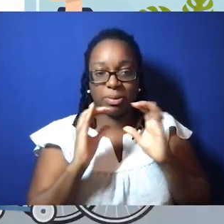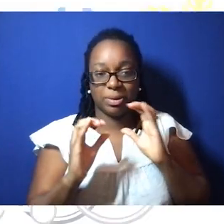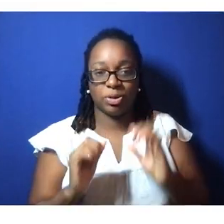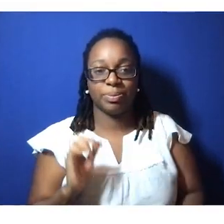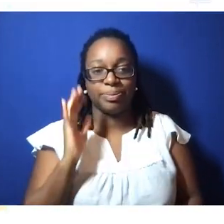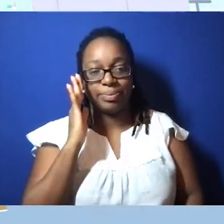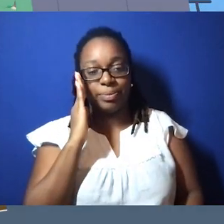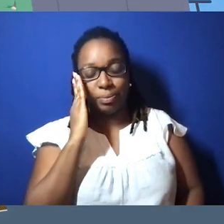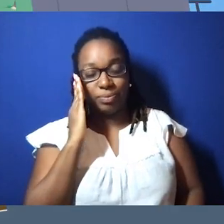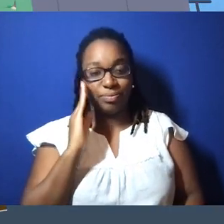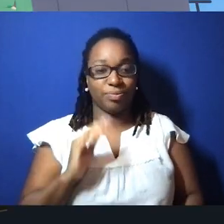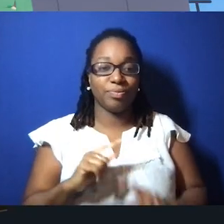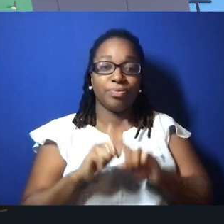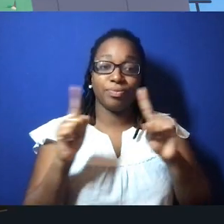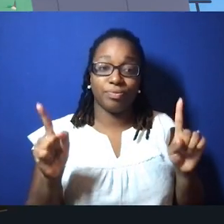communication.